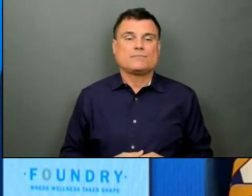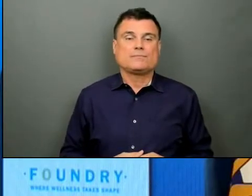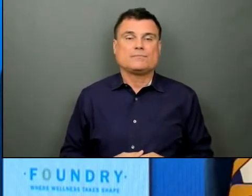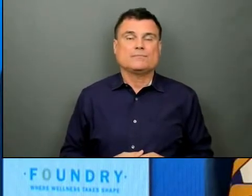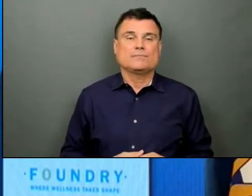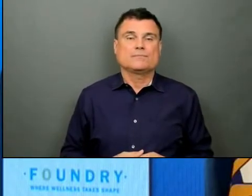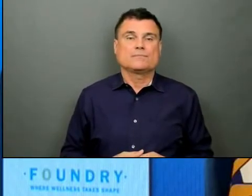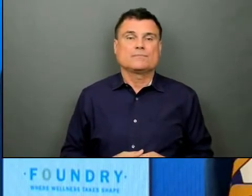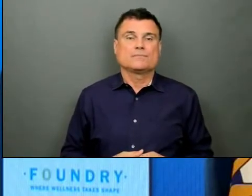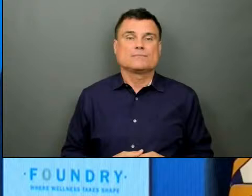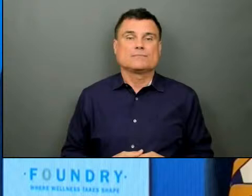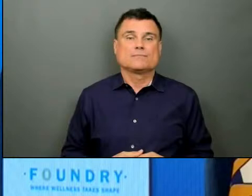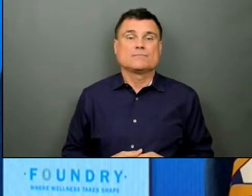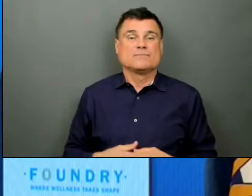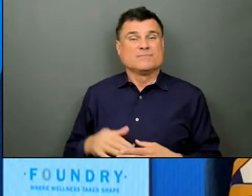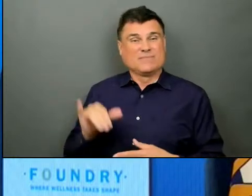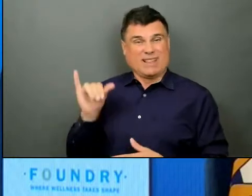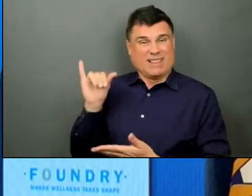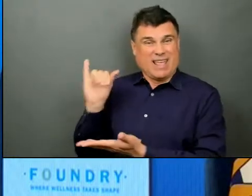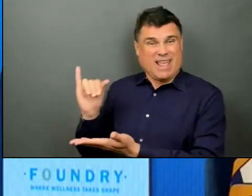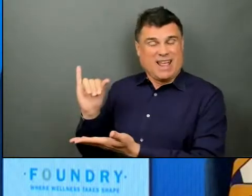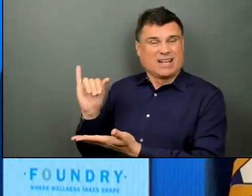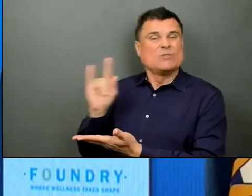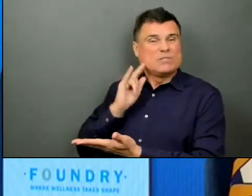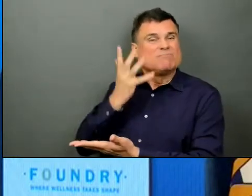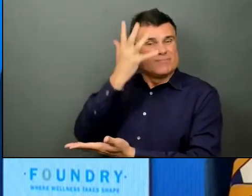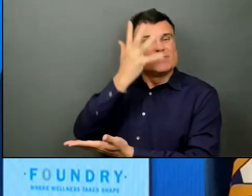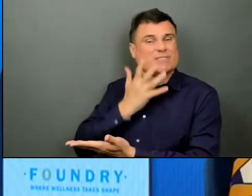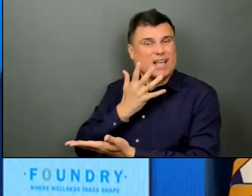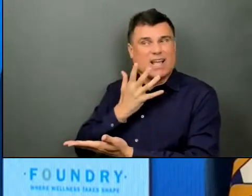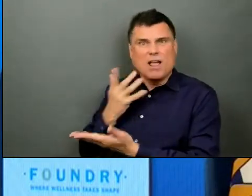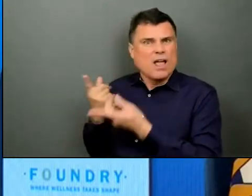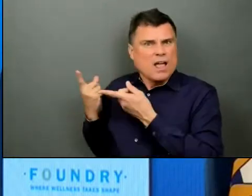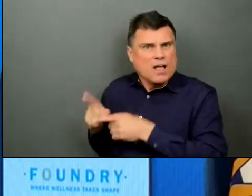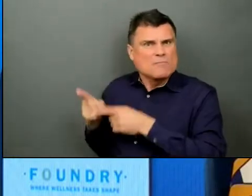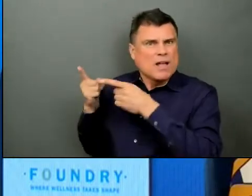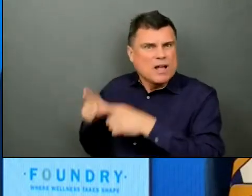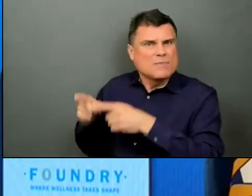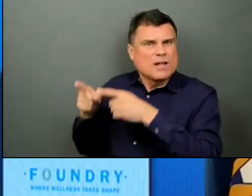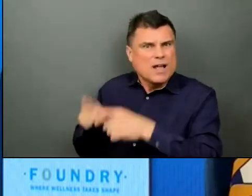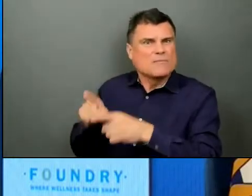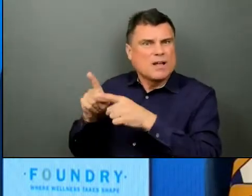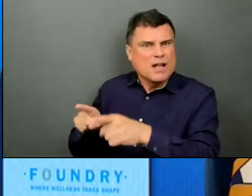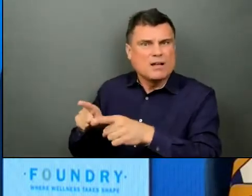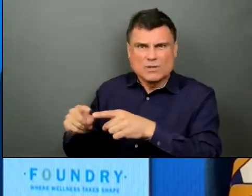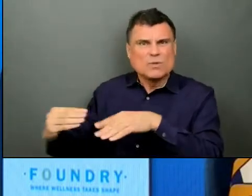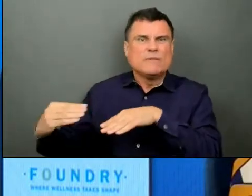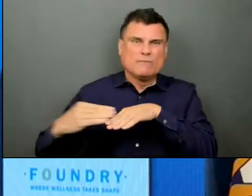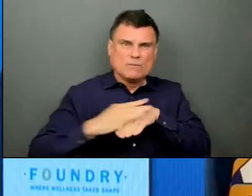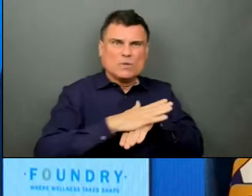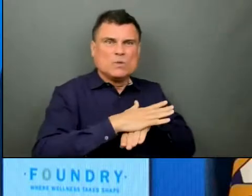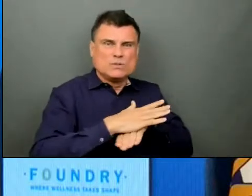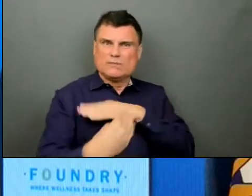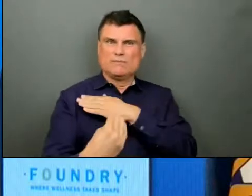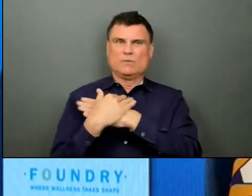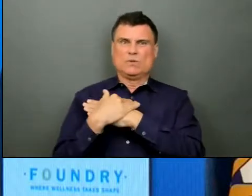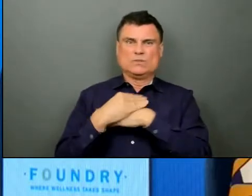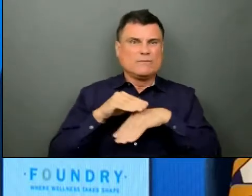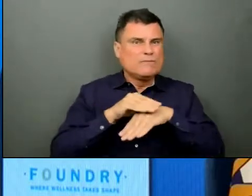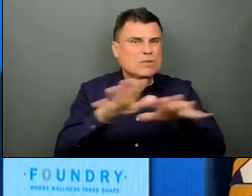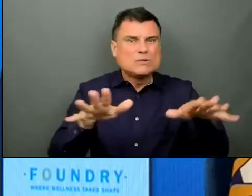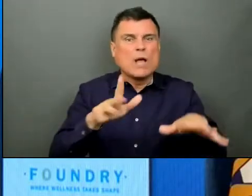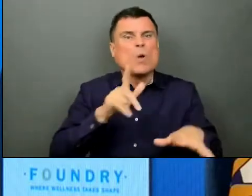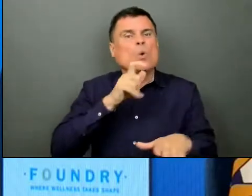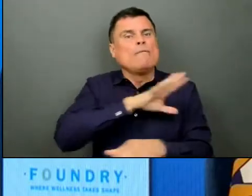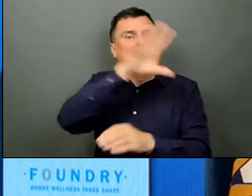government and drive us forward to do more and to do better. Today is an announcement of just